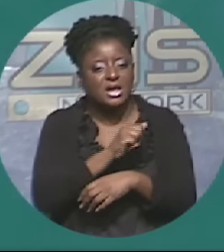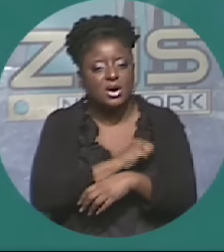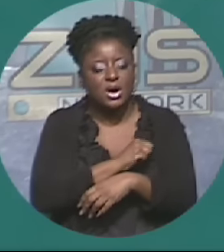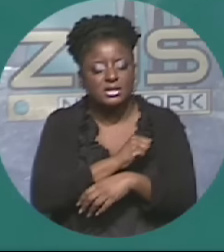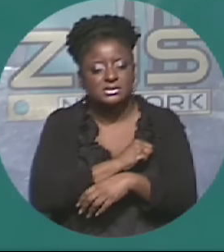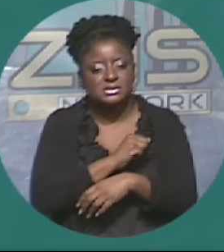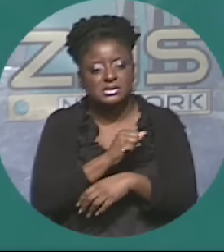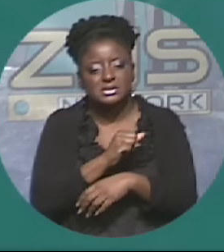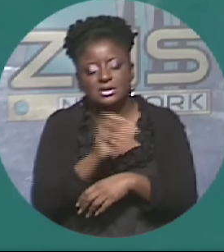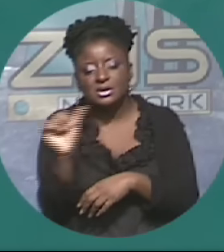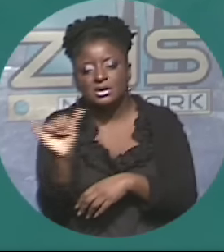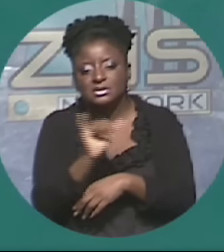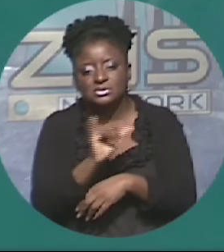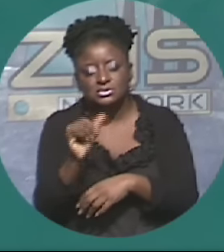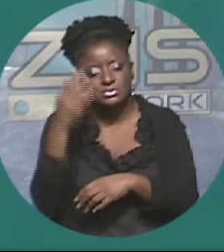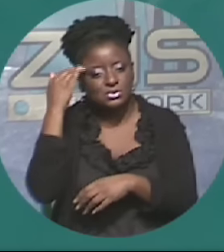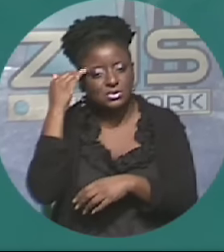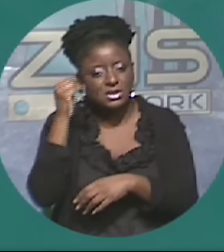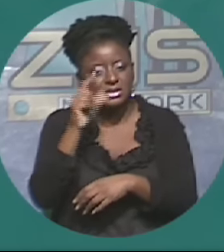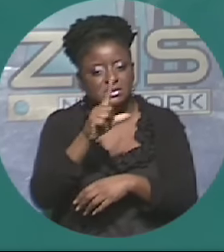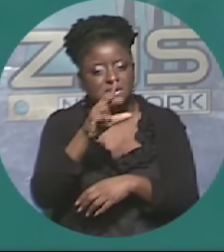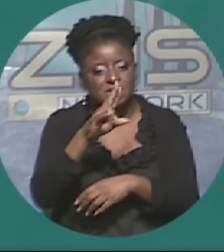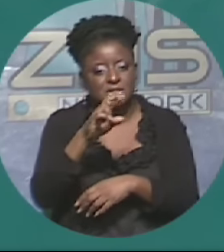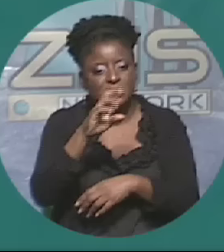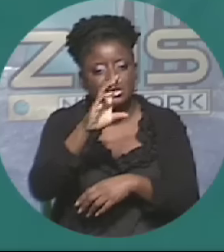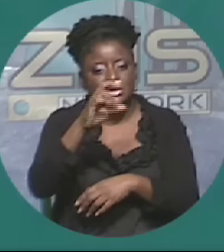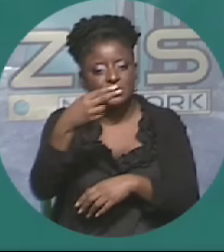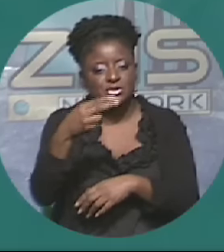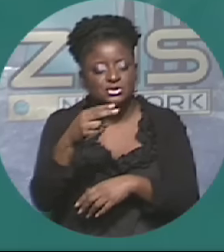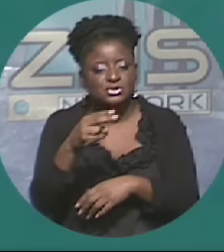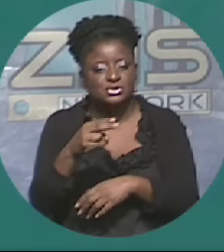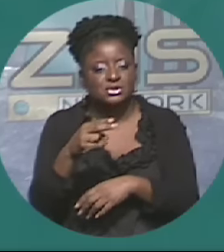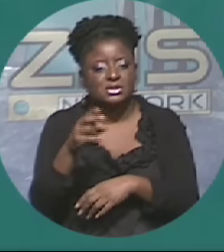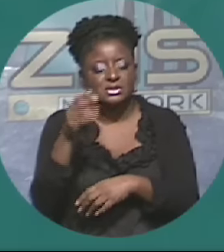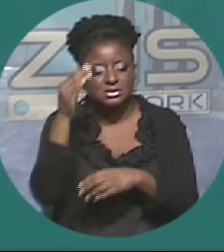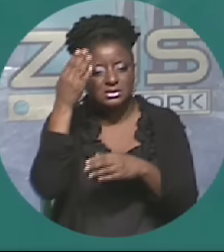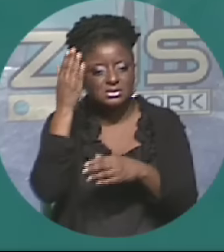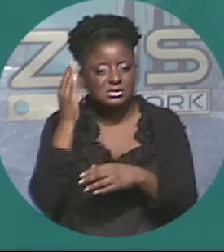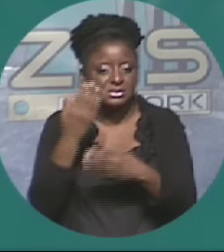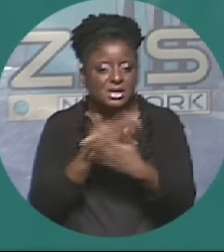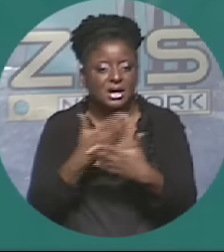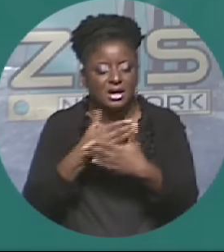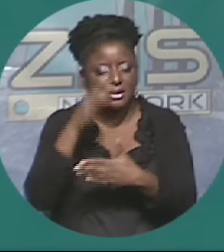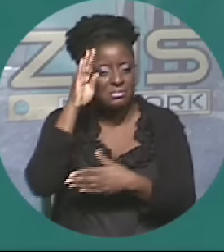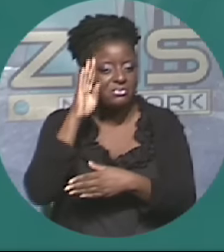also known as Lurch of Ida Street. Augustine is of dark brown complexion, medium